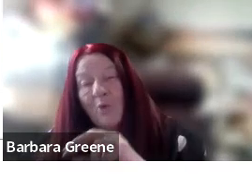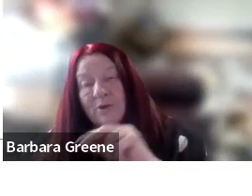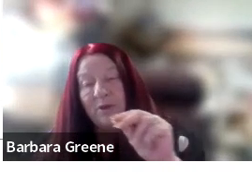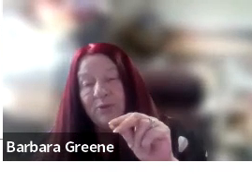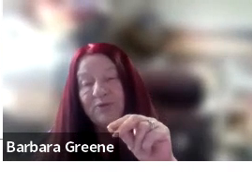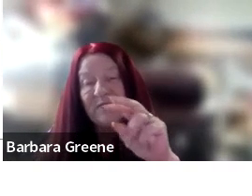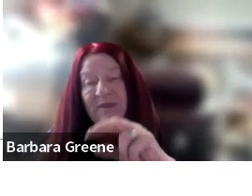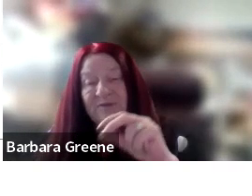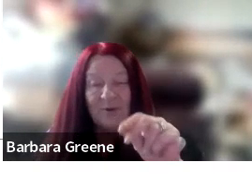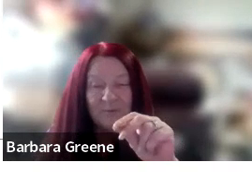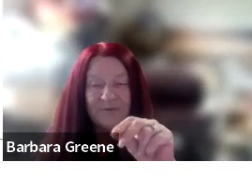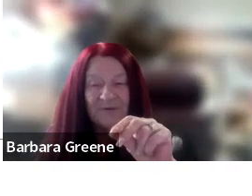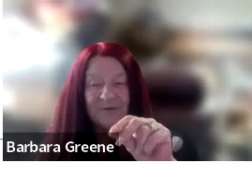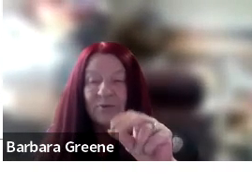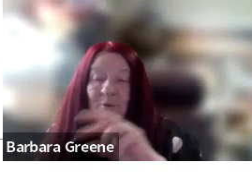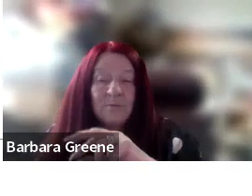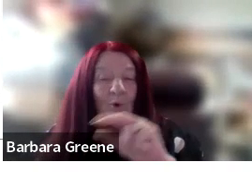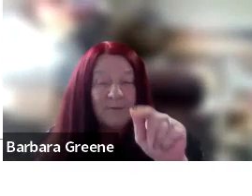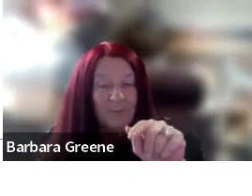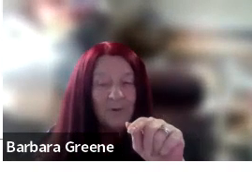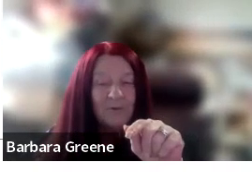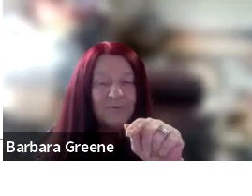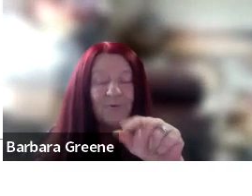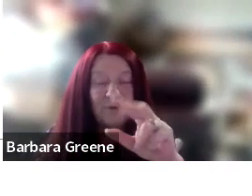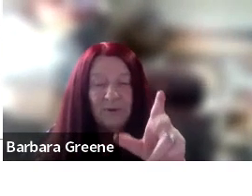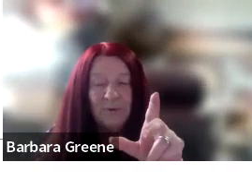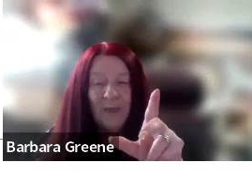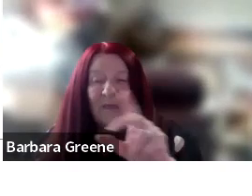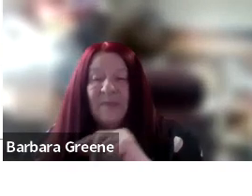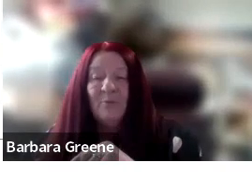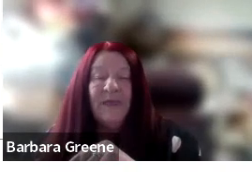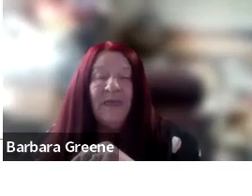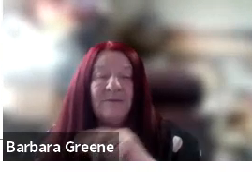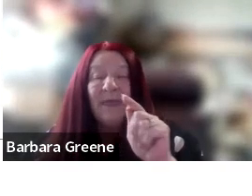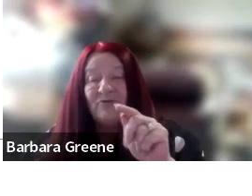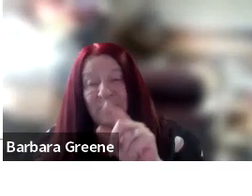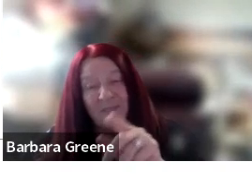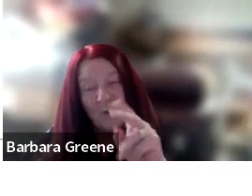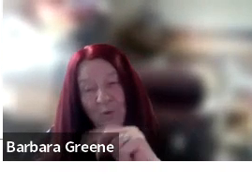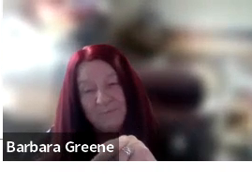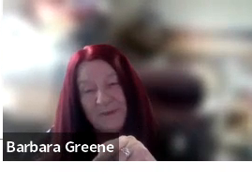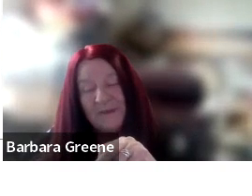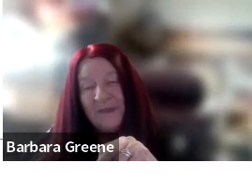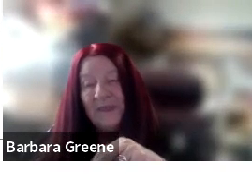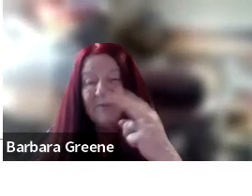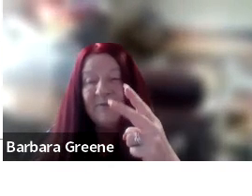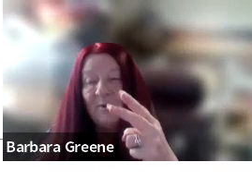there were more youth seeking services, or there were more referrals for youth than we had imagined that there would be. And so it